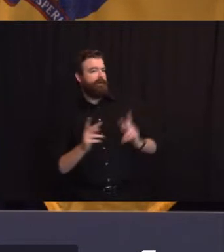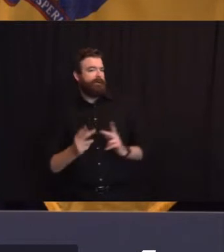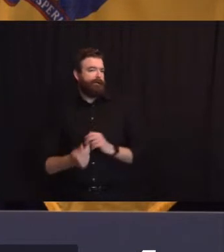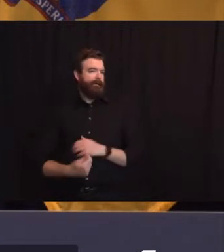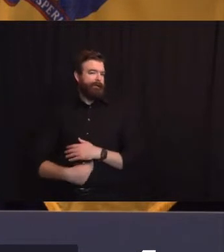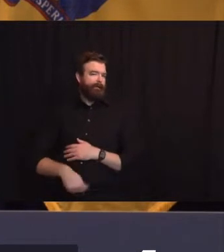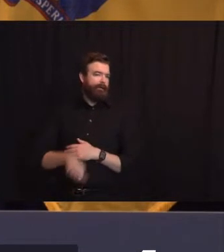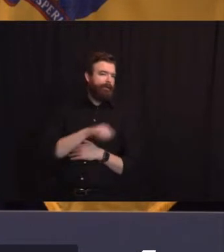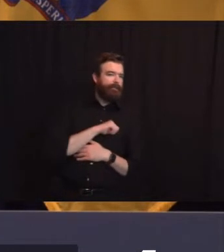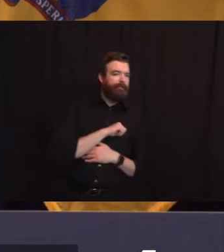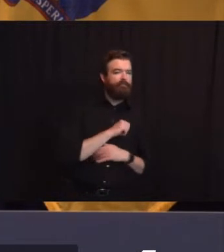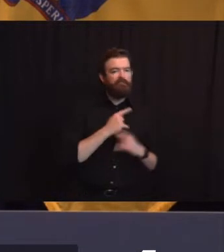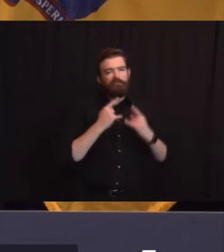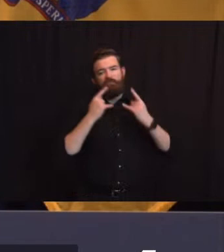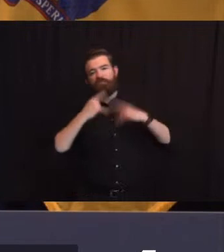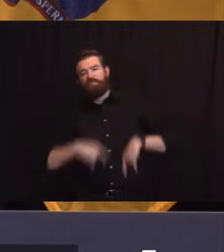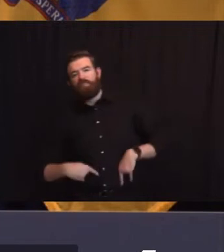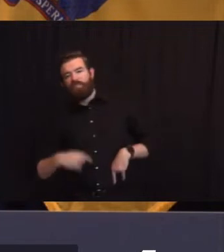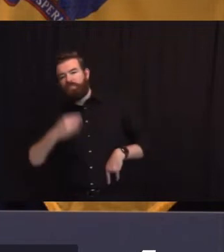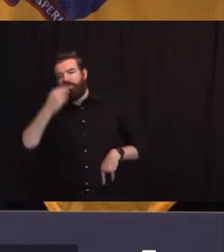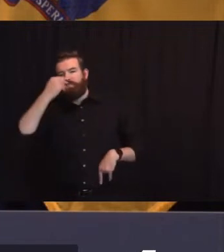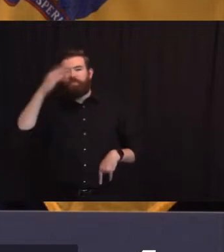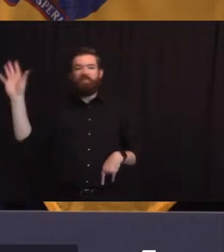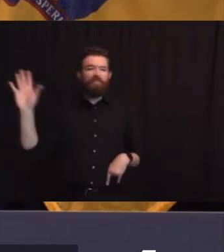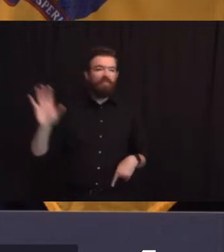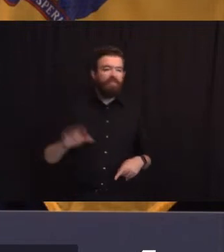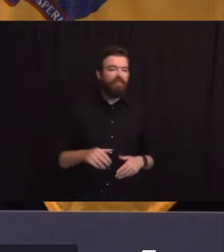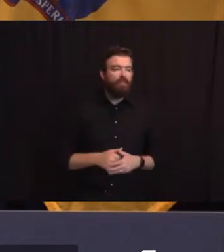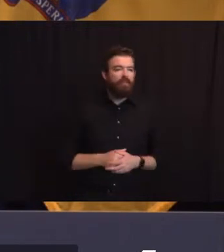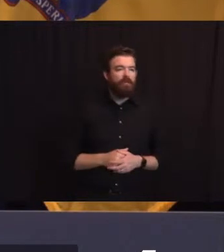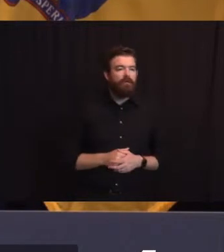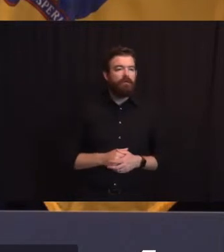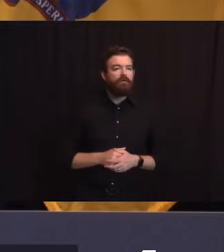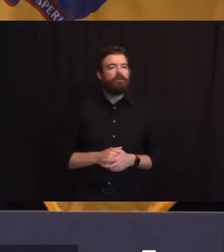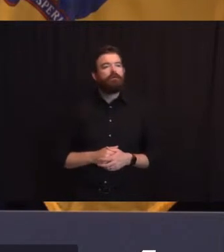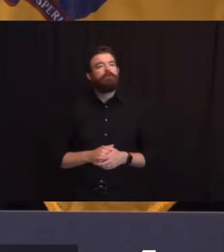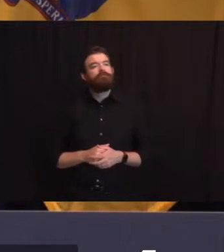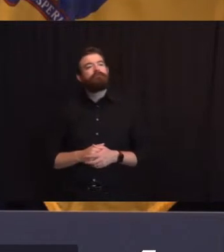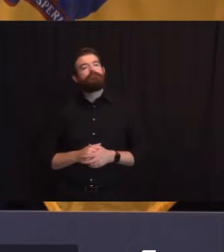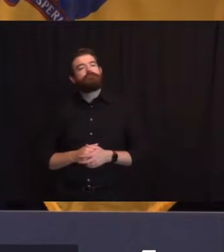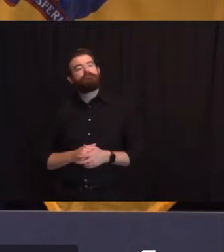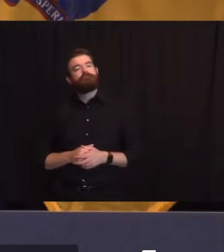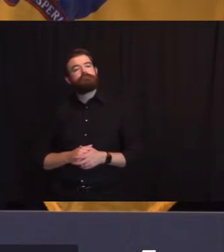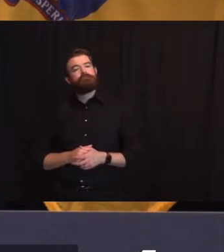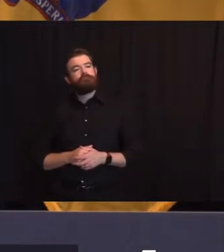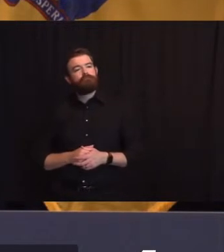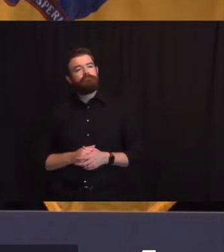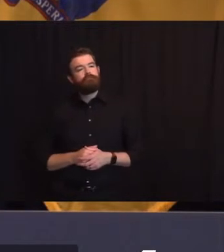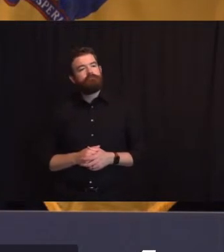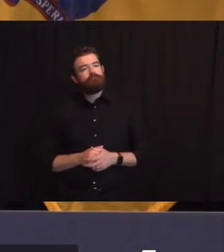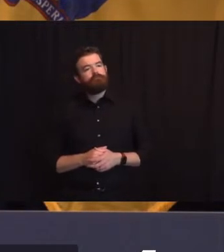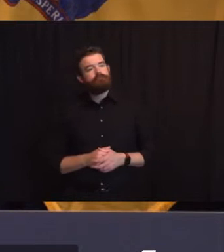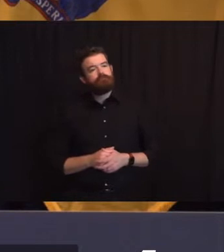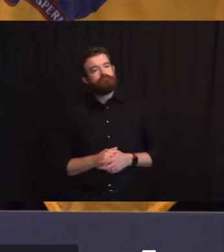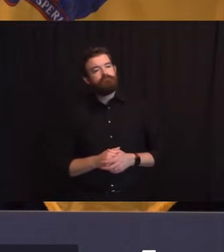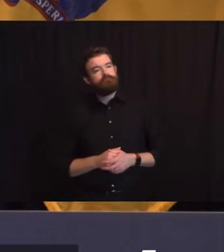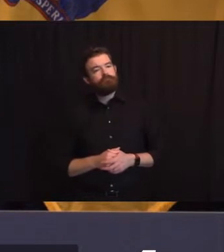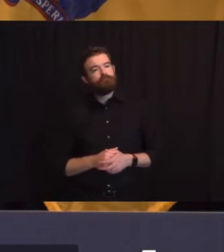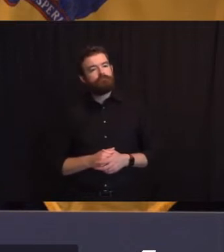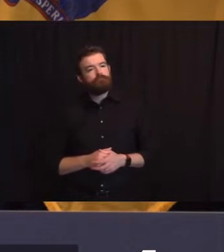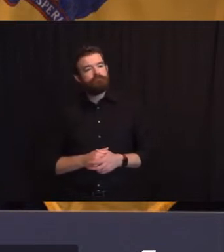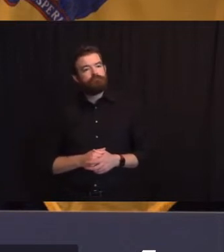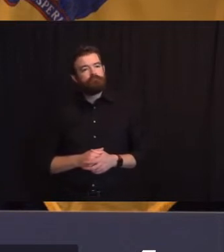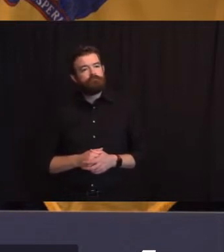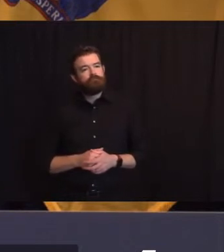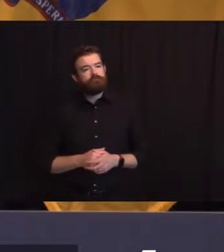that I was there, went out of his way to make a big deal going to the restroom and back without wearing his mask. I said, okay, buddy, thank you. Really appreciate you're doing